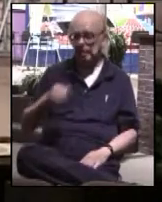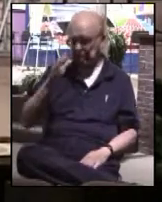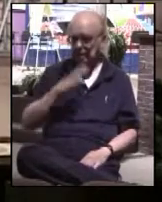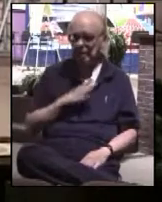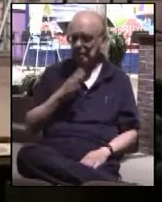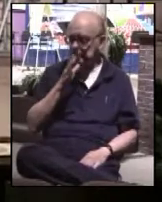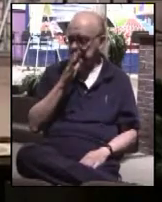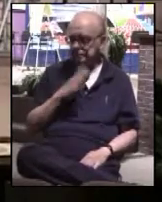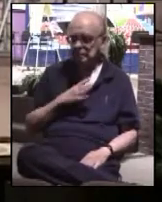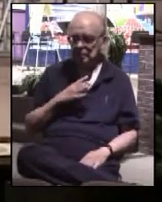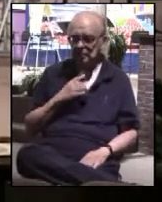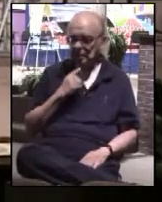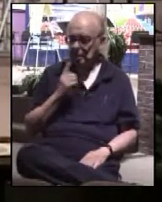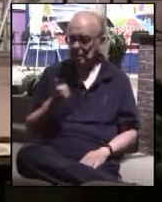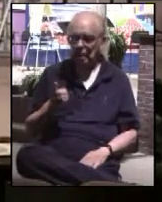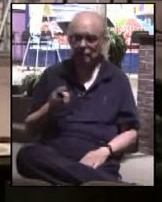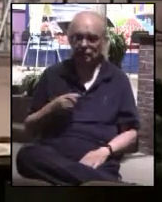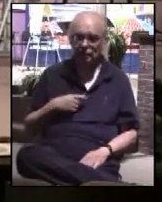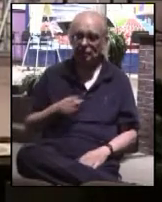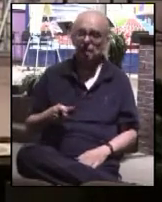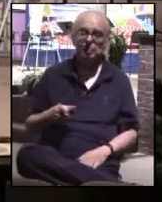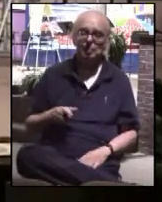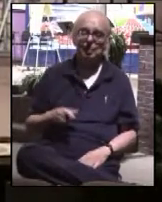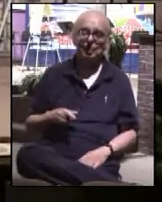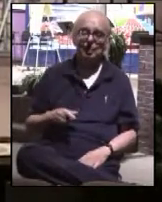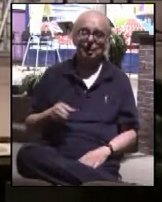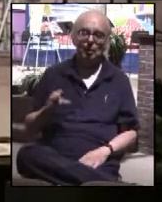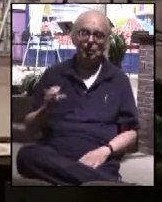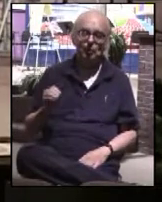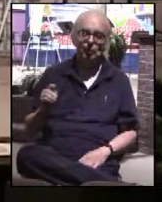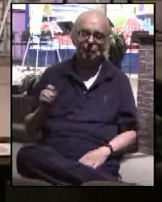i can't i am so uncoordinated in dancing